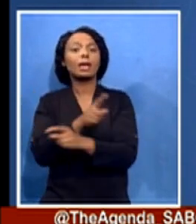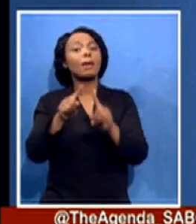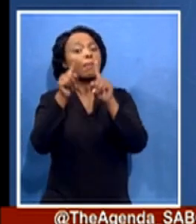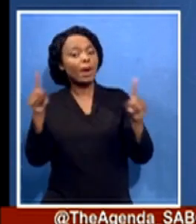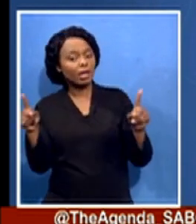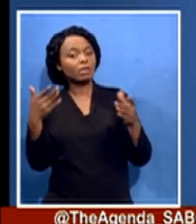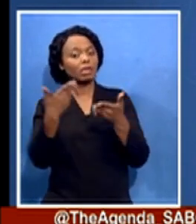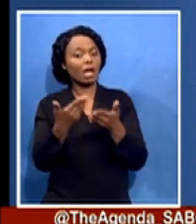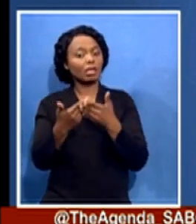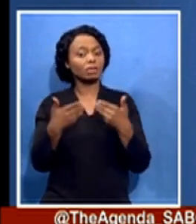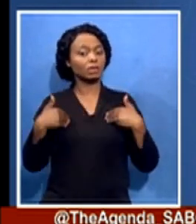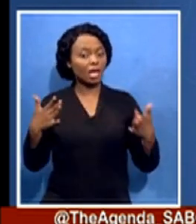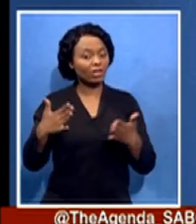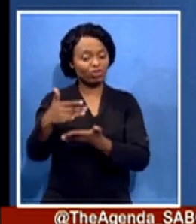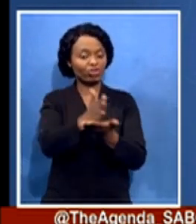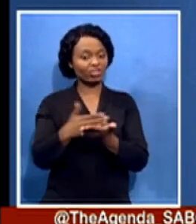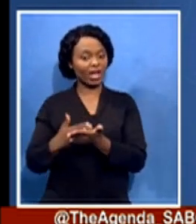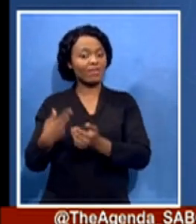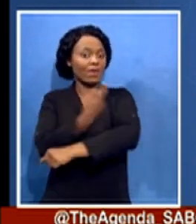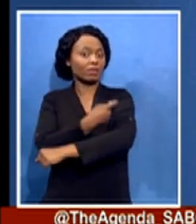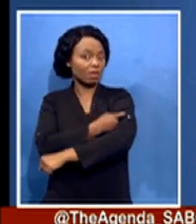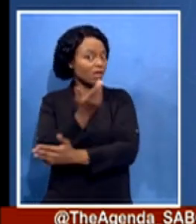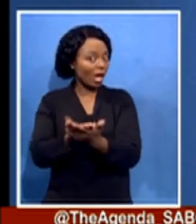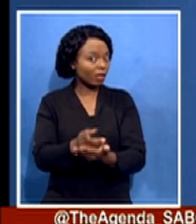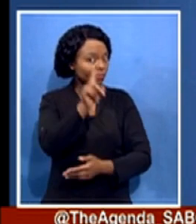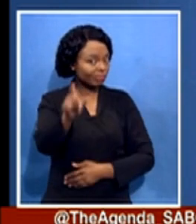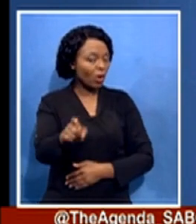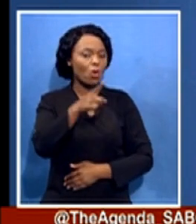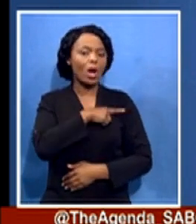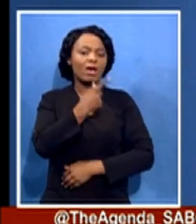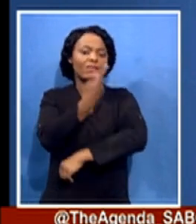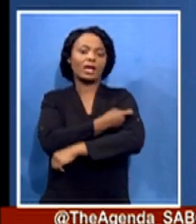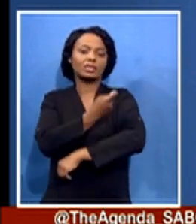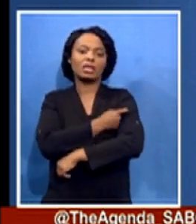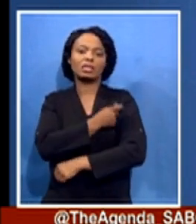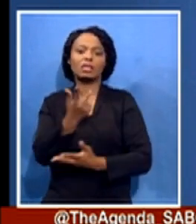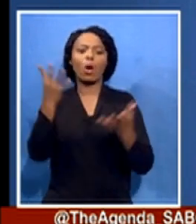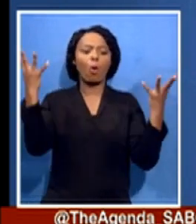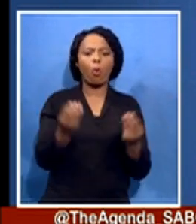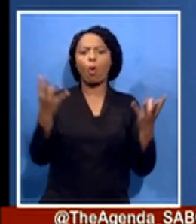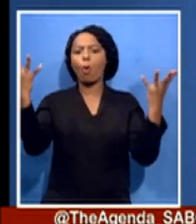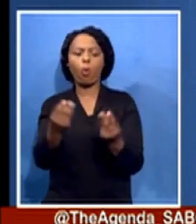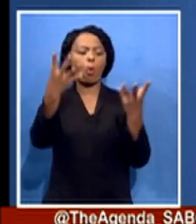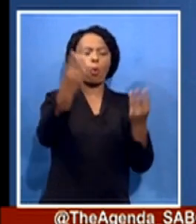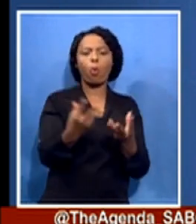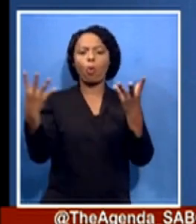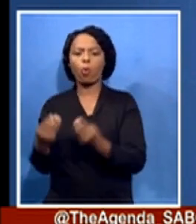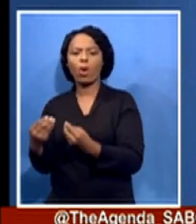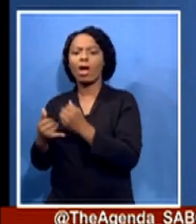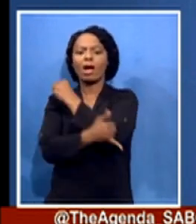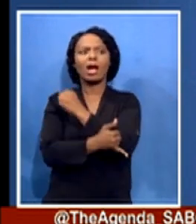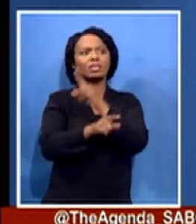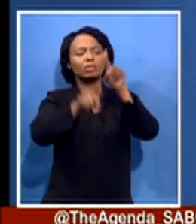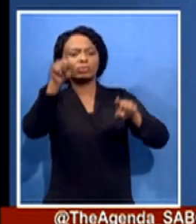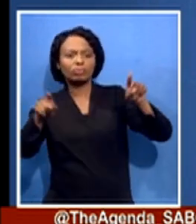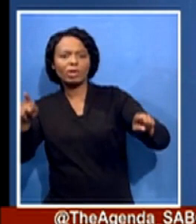vaccines? Because there is a vaccine shortage worldwide, and every vaccine that we administer is potentially a